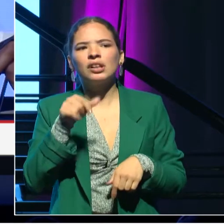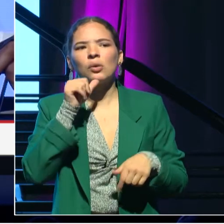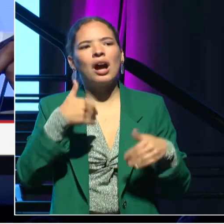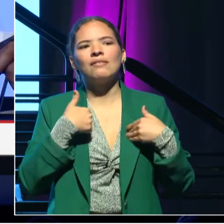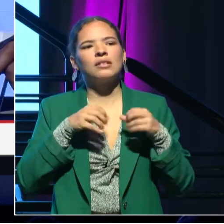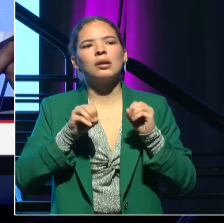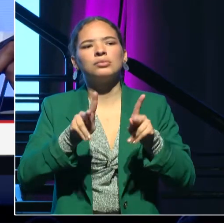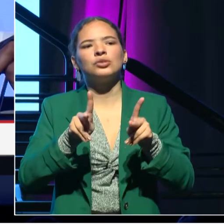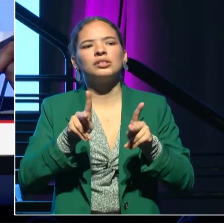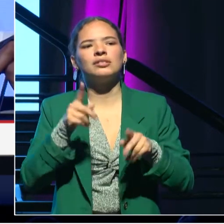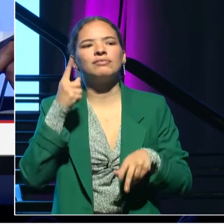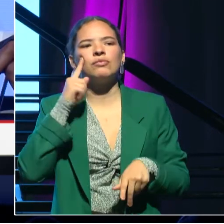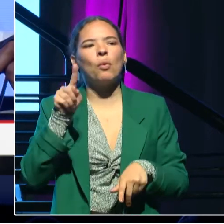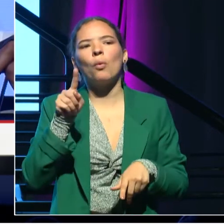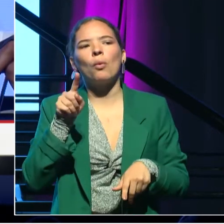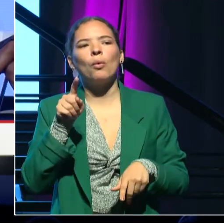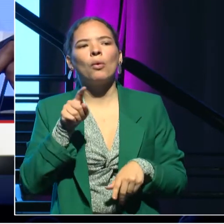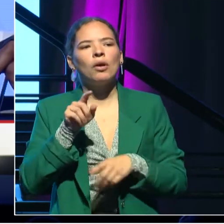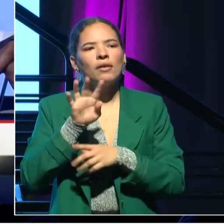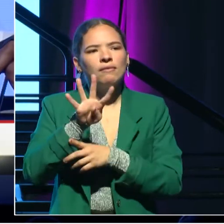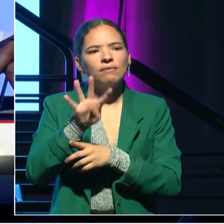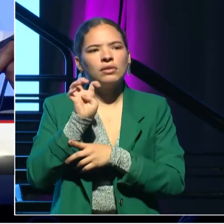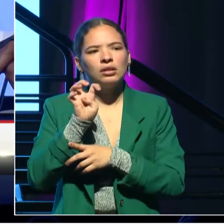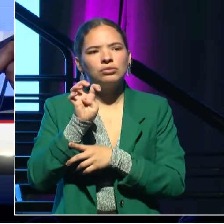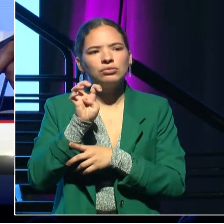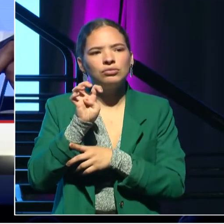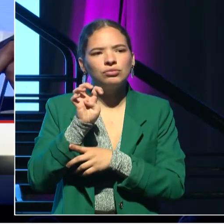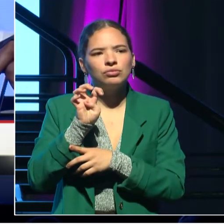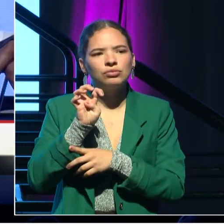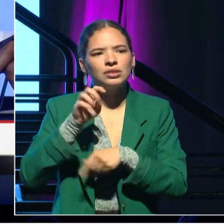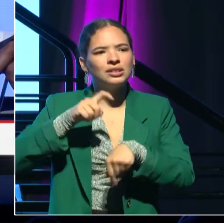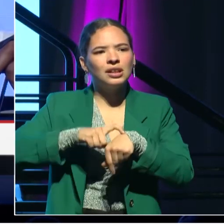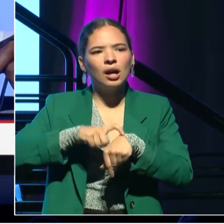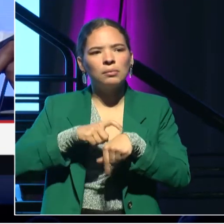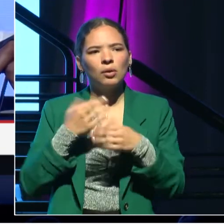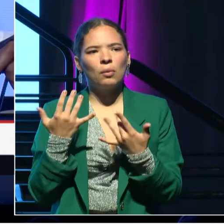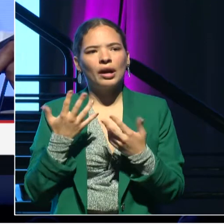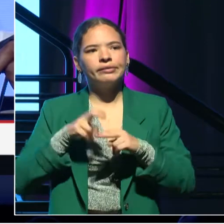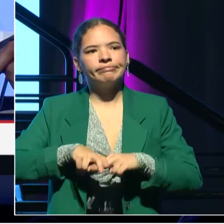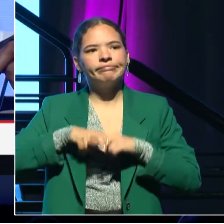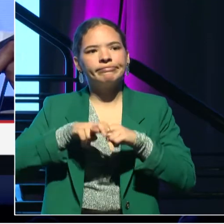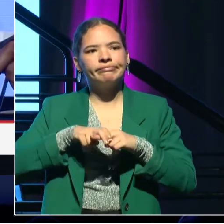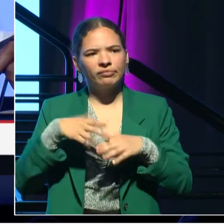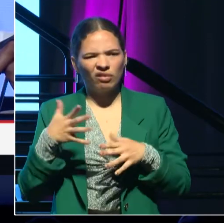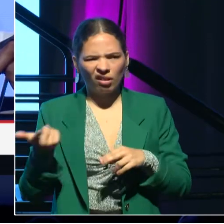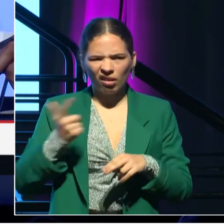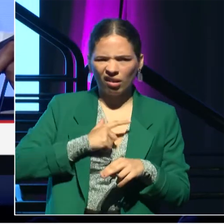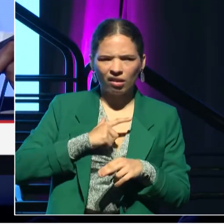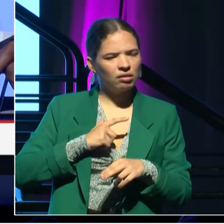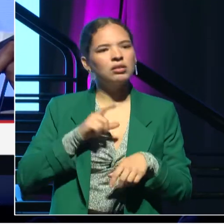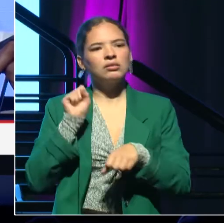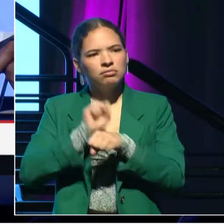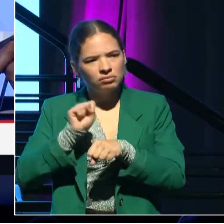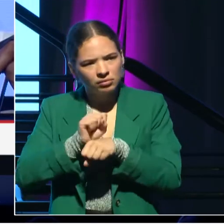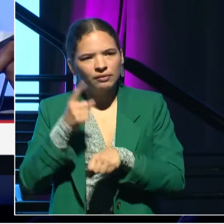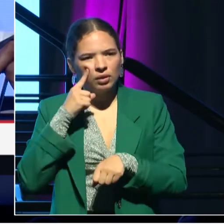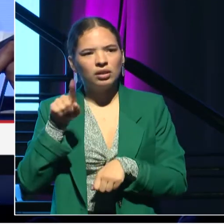play for 400 rounds. And for each of those turns, you had to work for someone